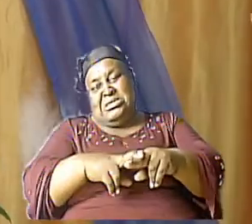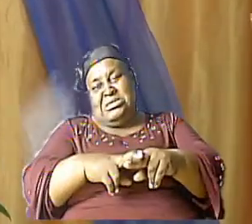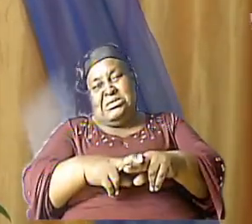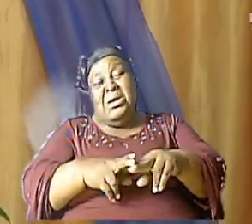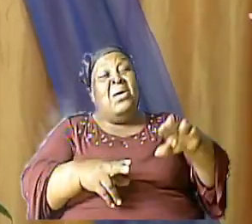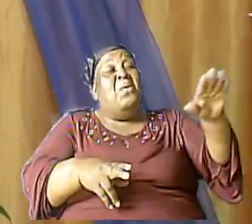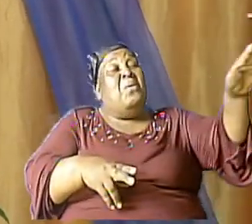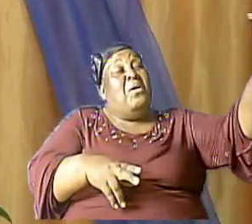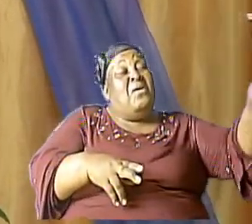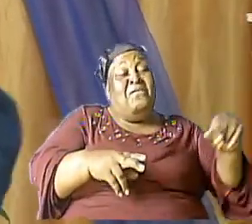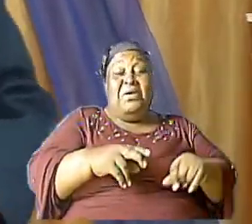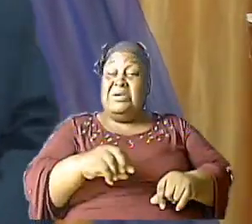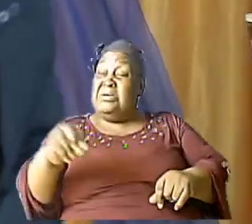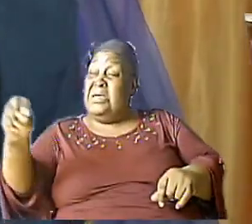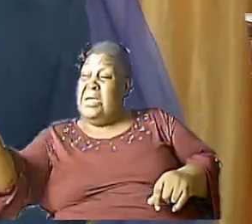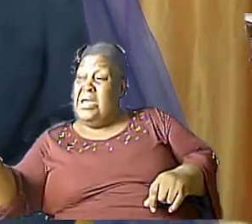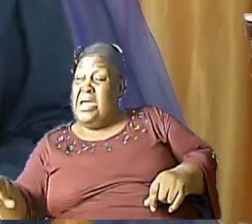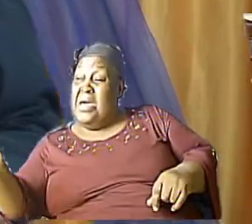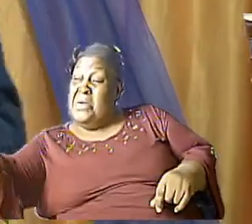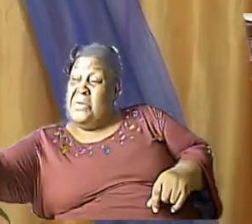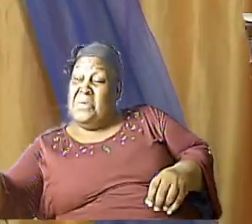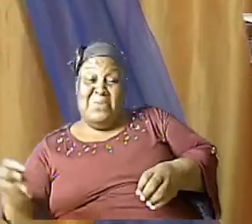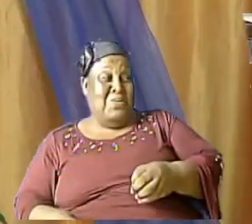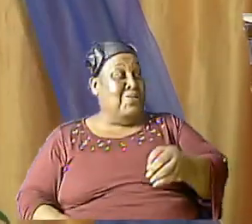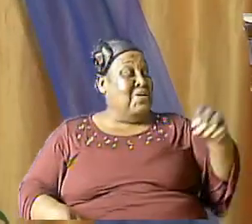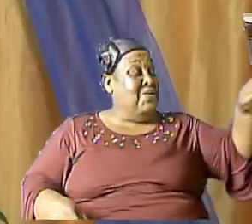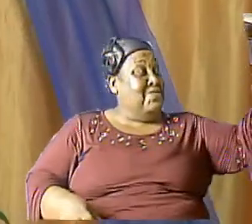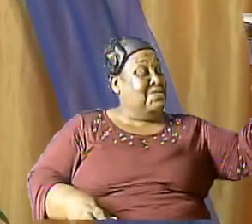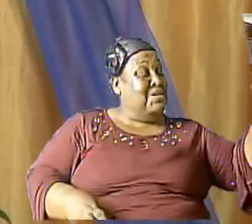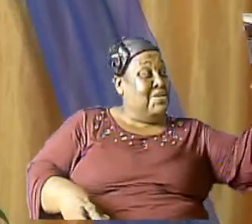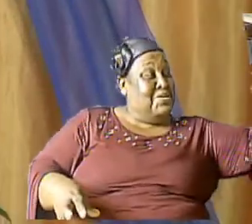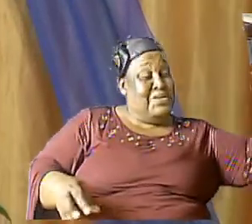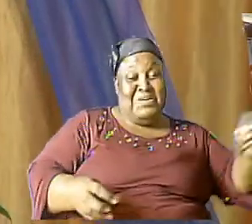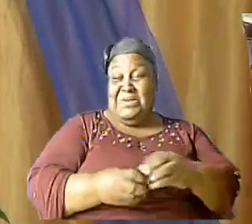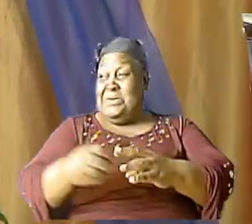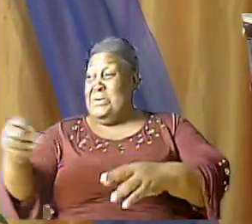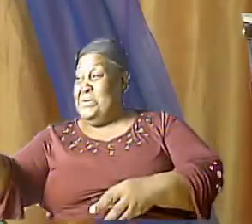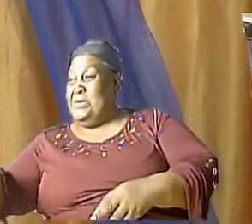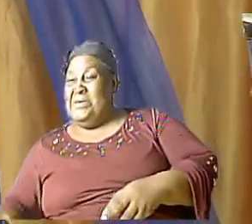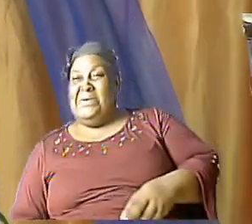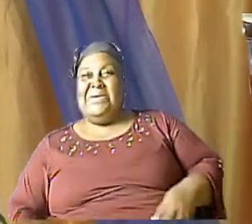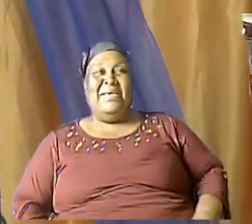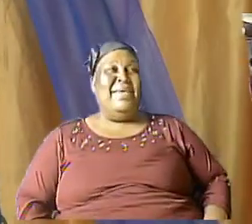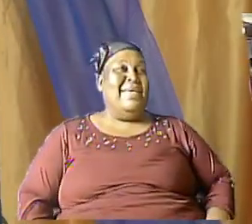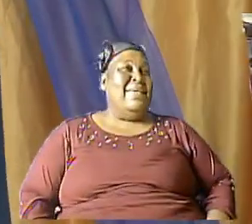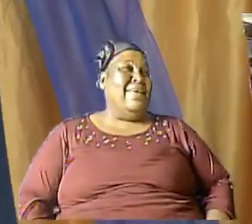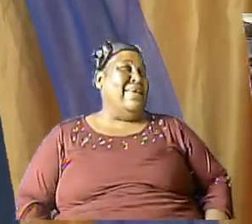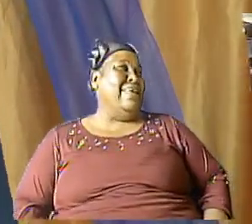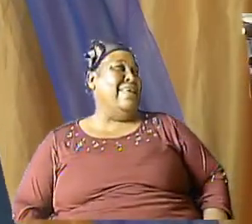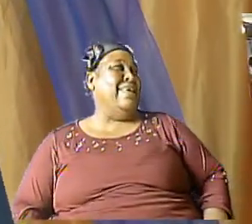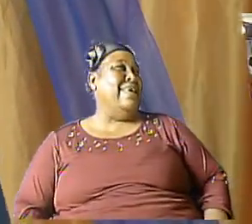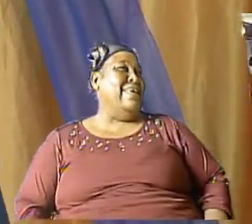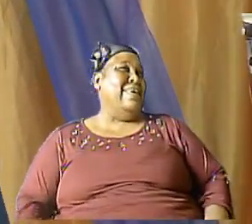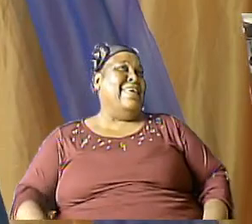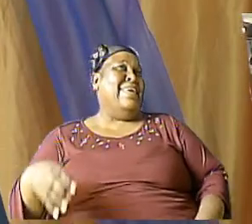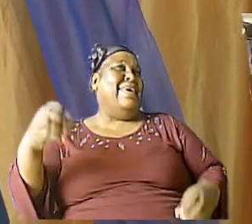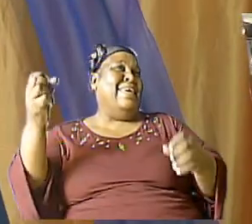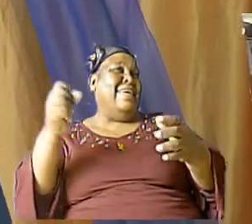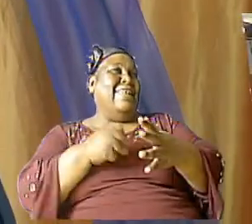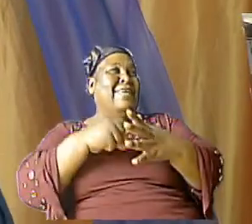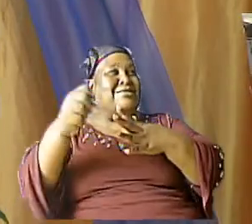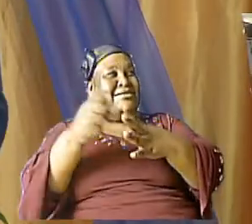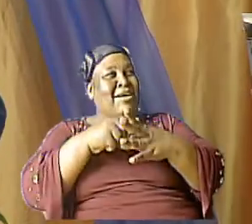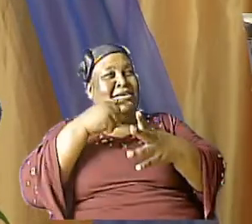go over so. And who over so walk go over so. Can we get back to even one time? Come with us. Go. So the song says, get together,